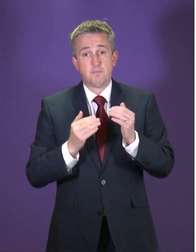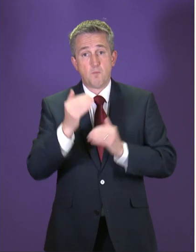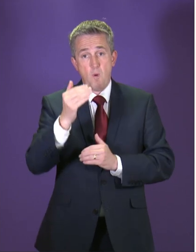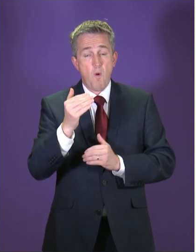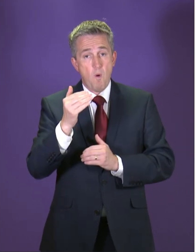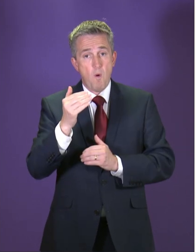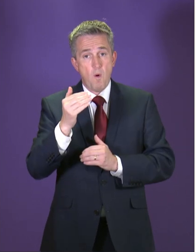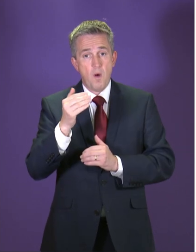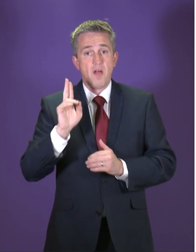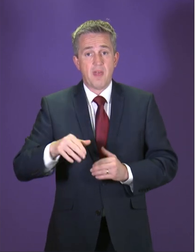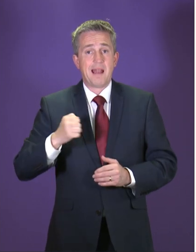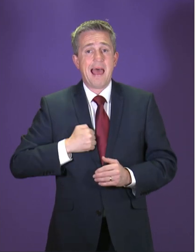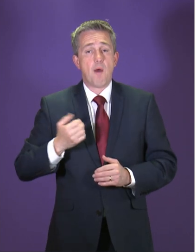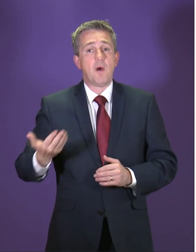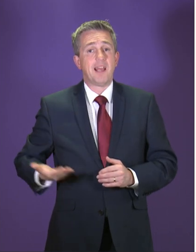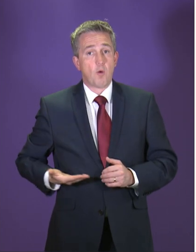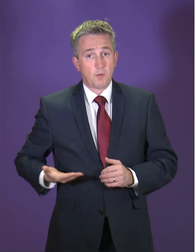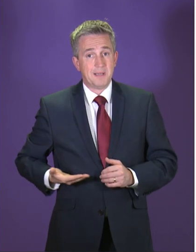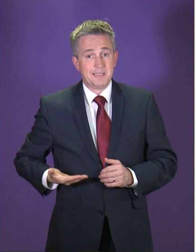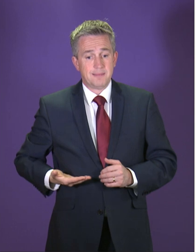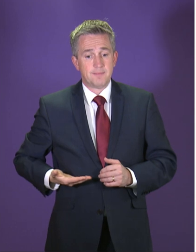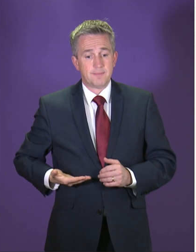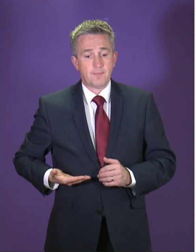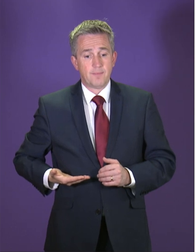our economy. So those numbers